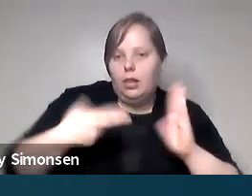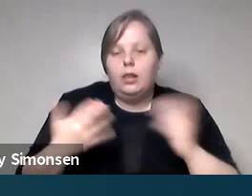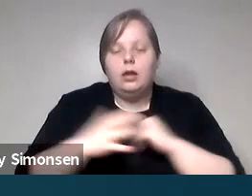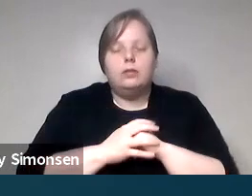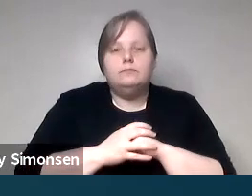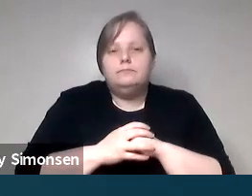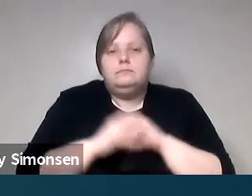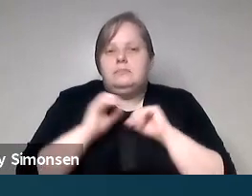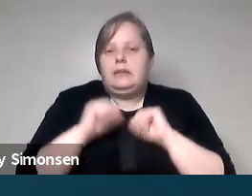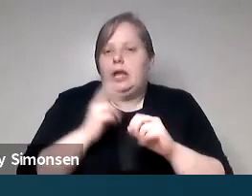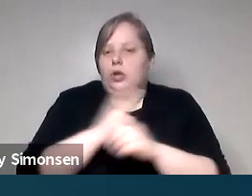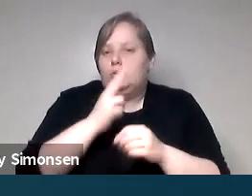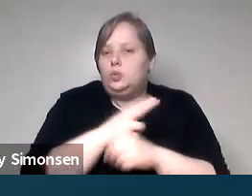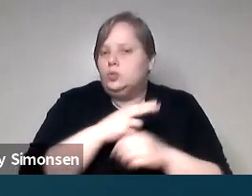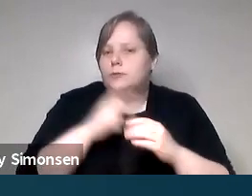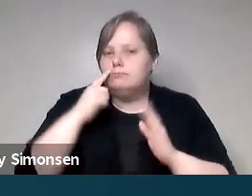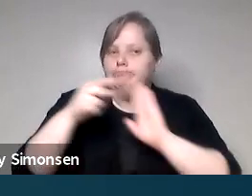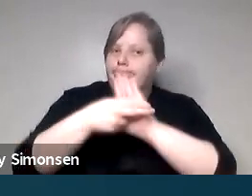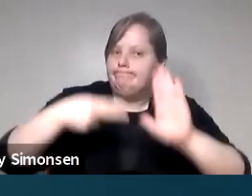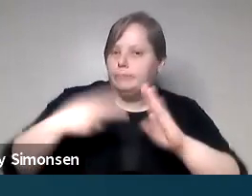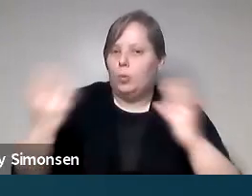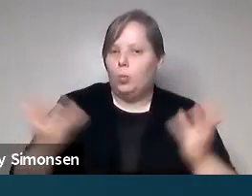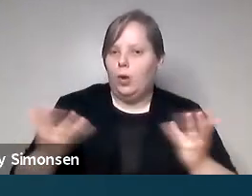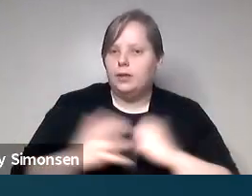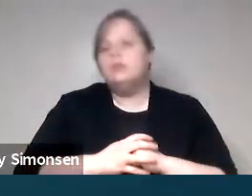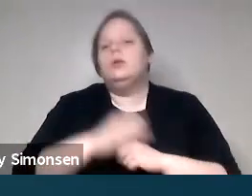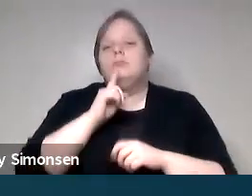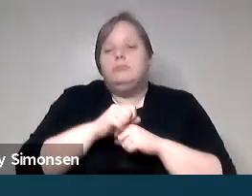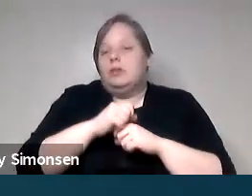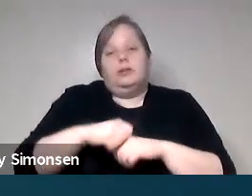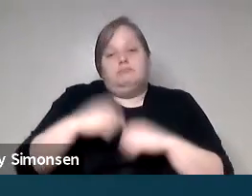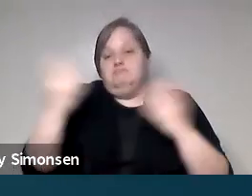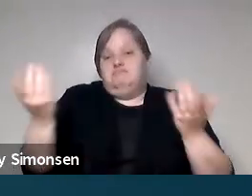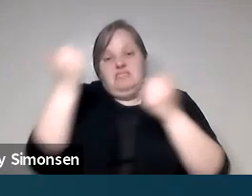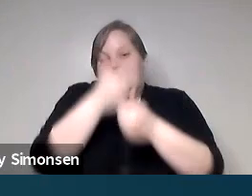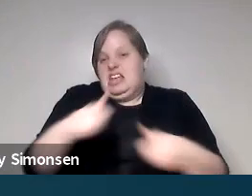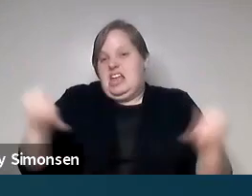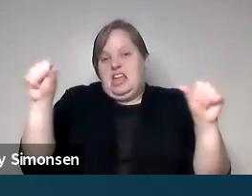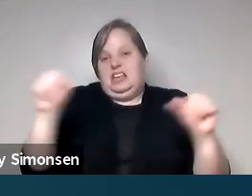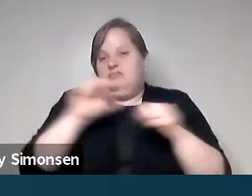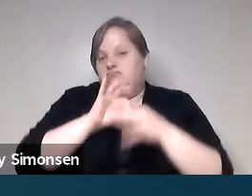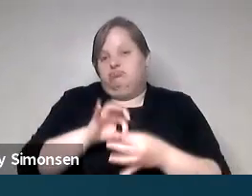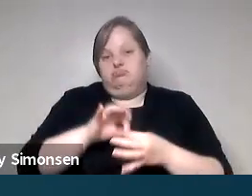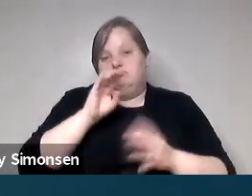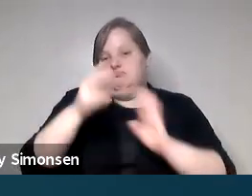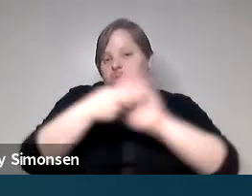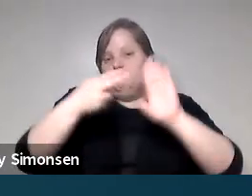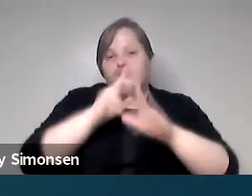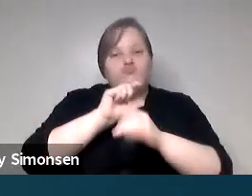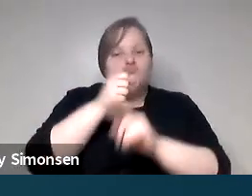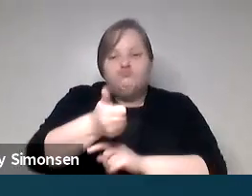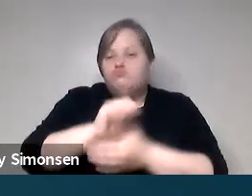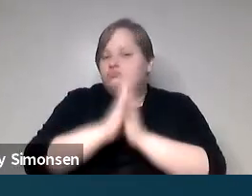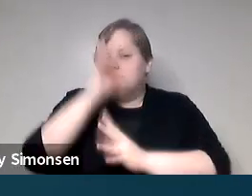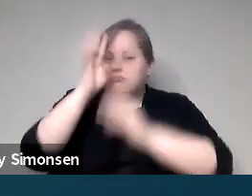a label? Well, honestly, the sky is the limit when it comes to labeling. Be creative, but